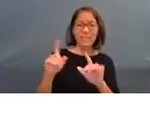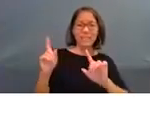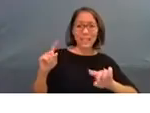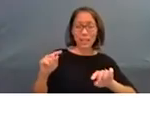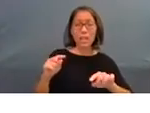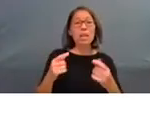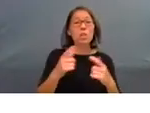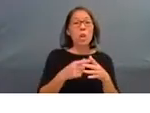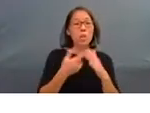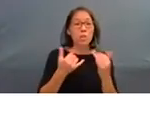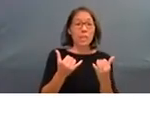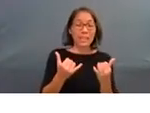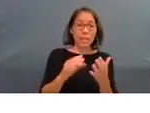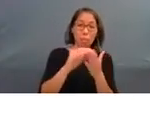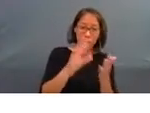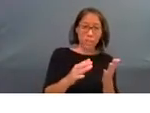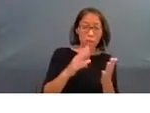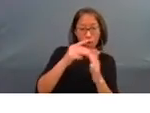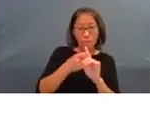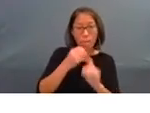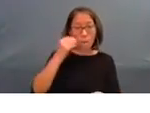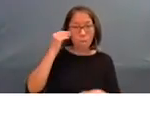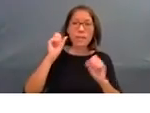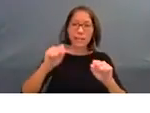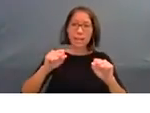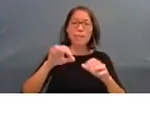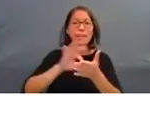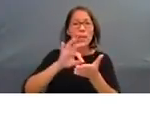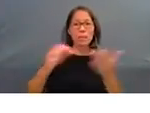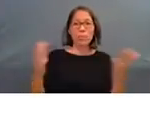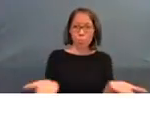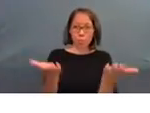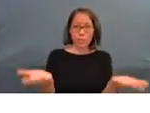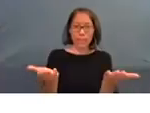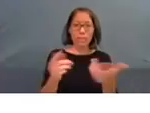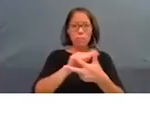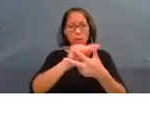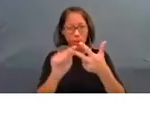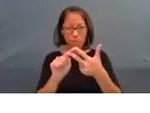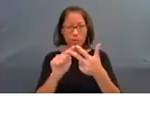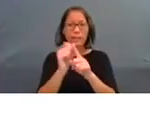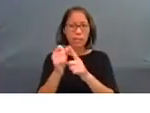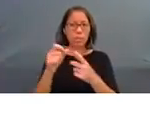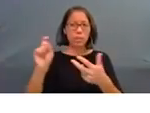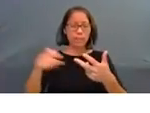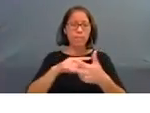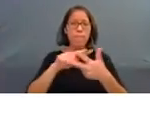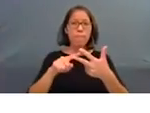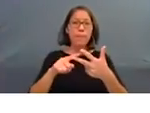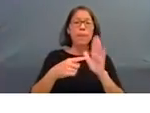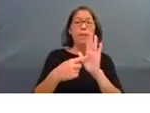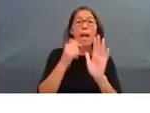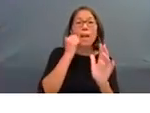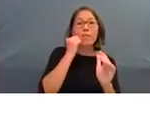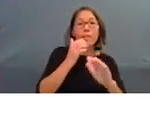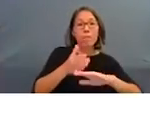who are learning at home may be counted present for attendance purposes under one of three conditions: either demonstrating daily